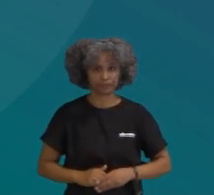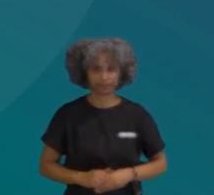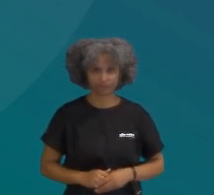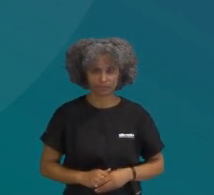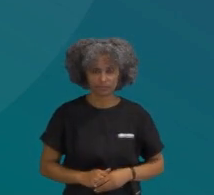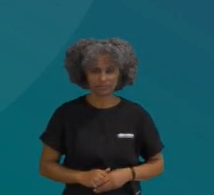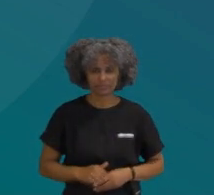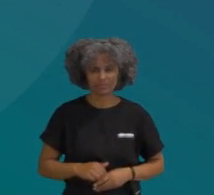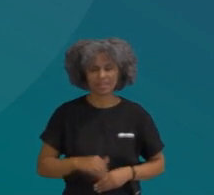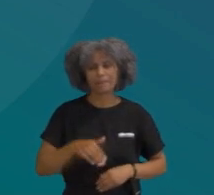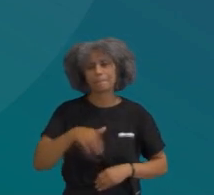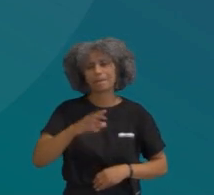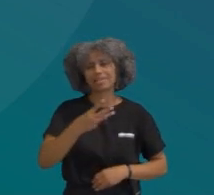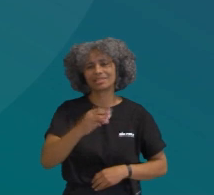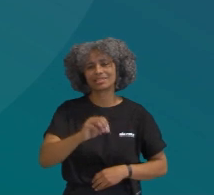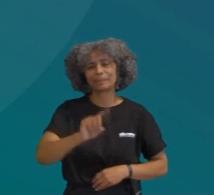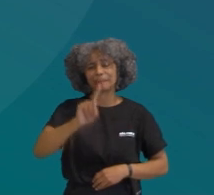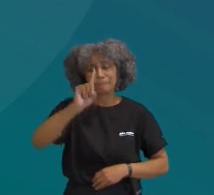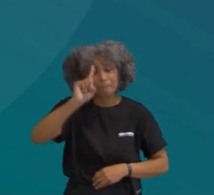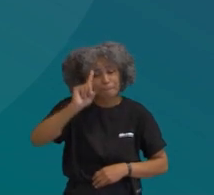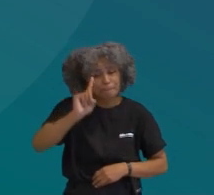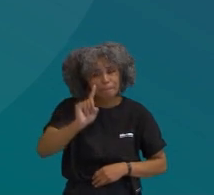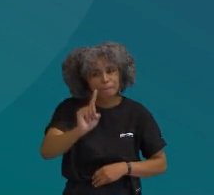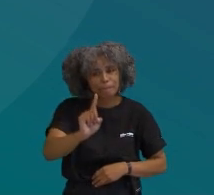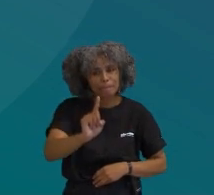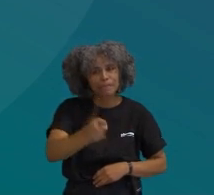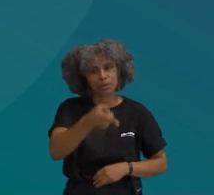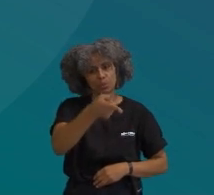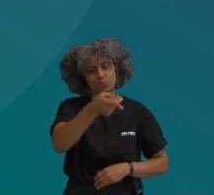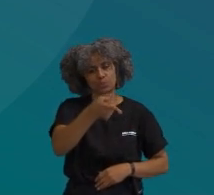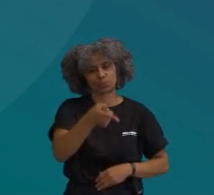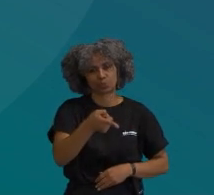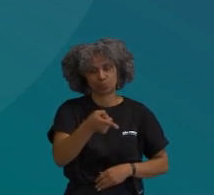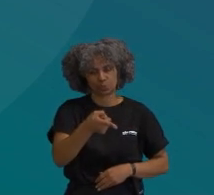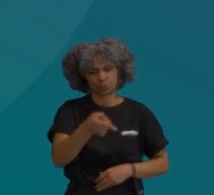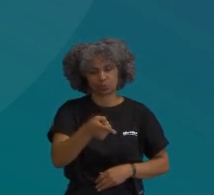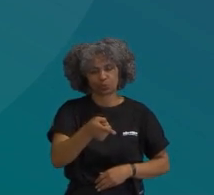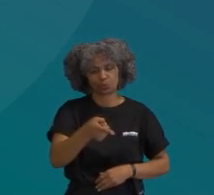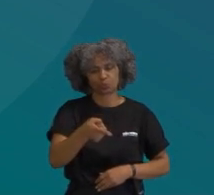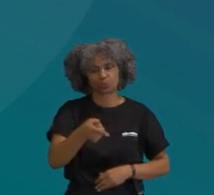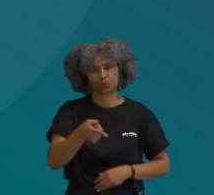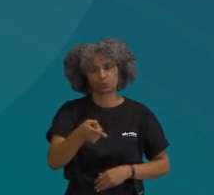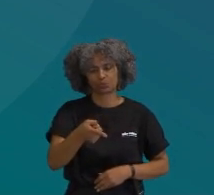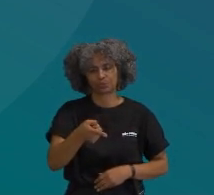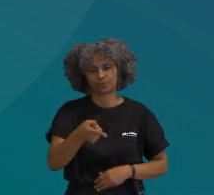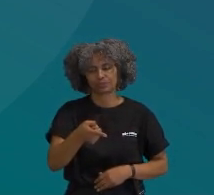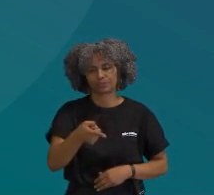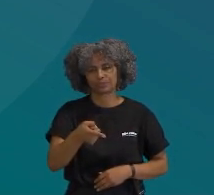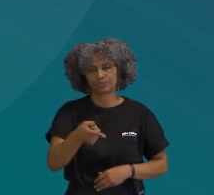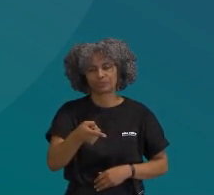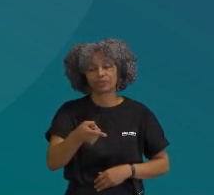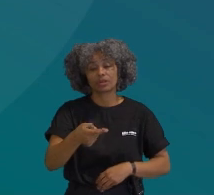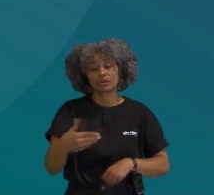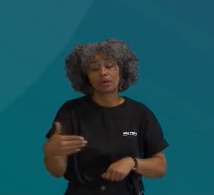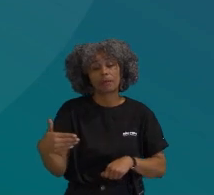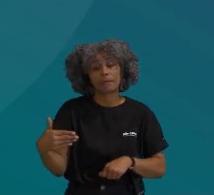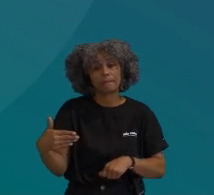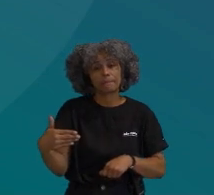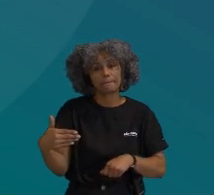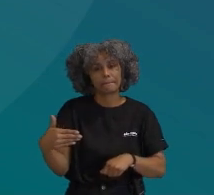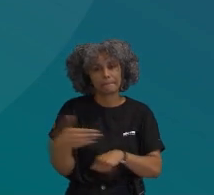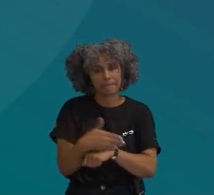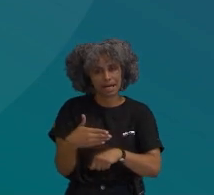over 40,000 big data entries onto the global biodiversity information facility to be